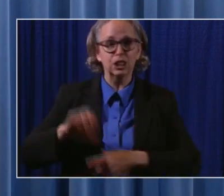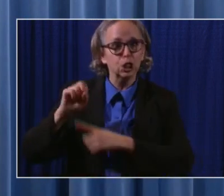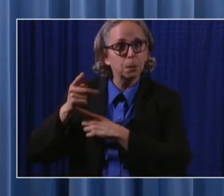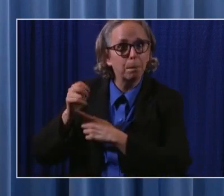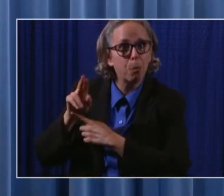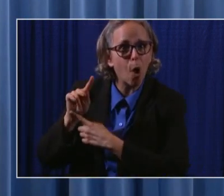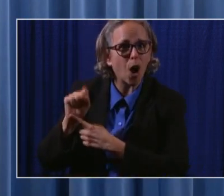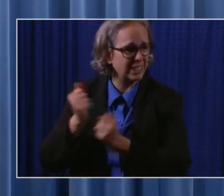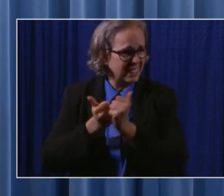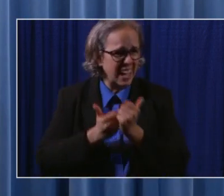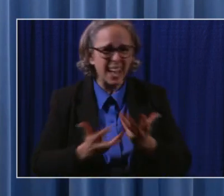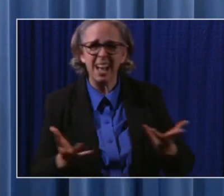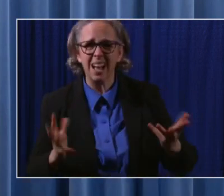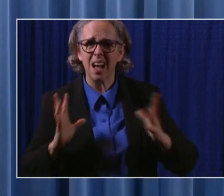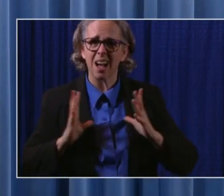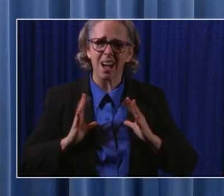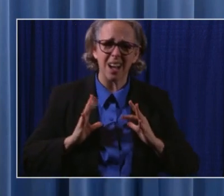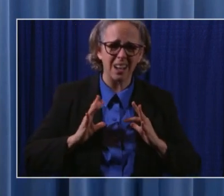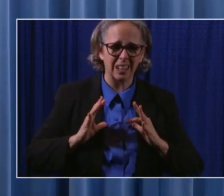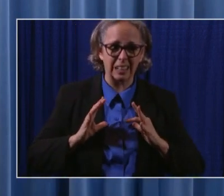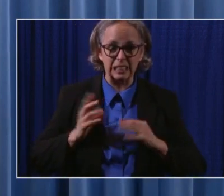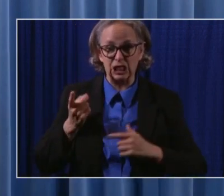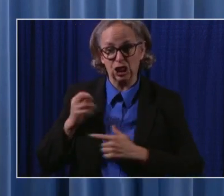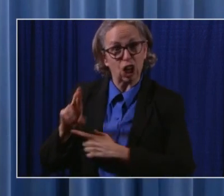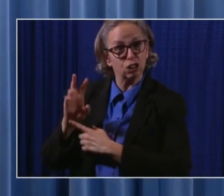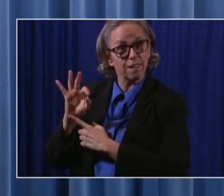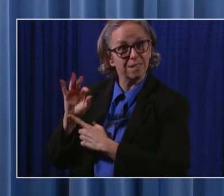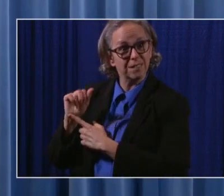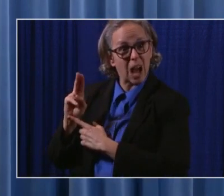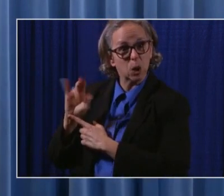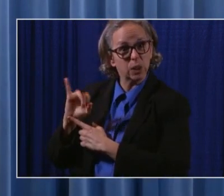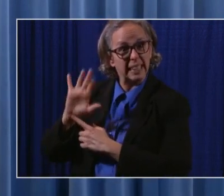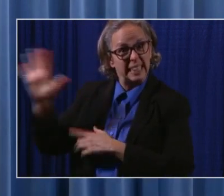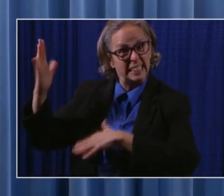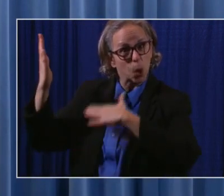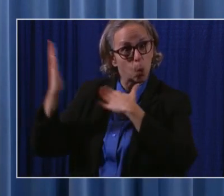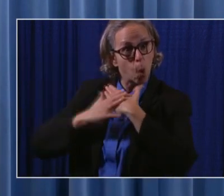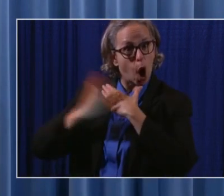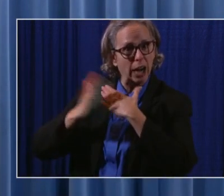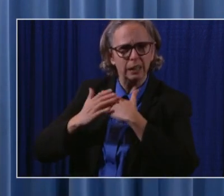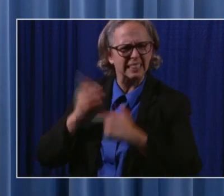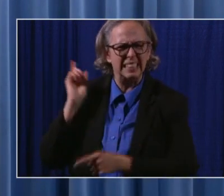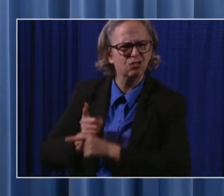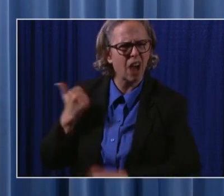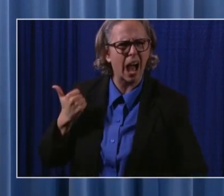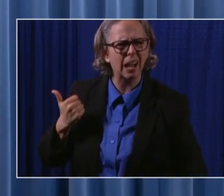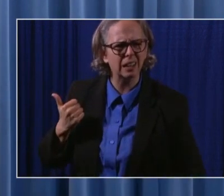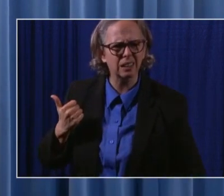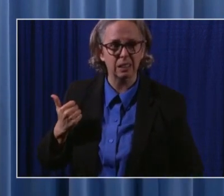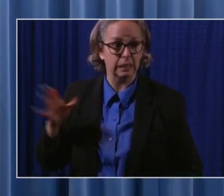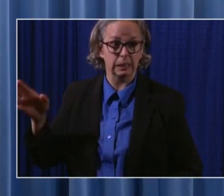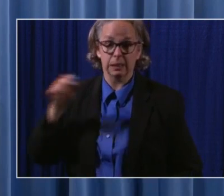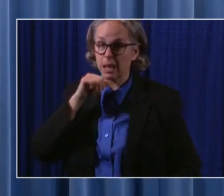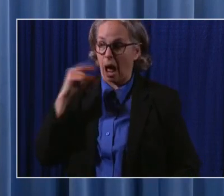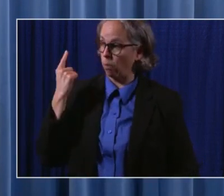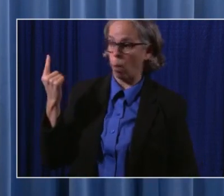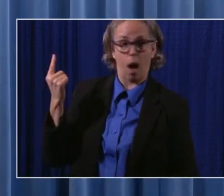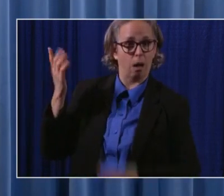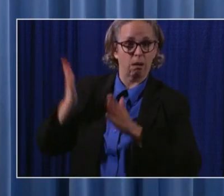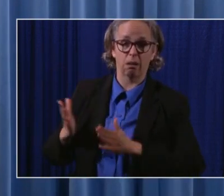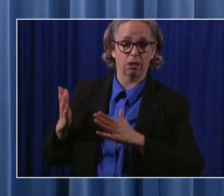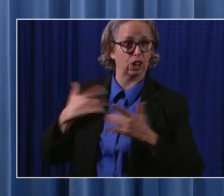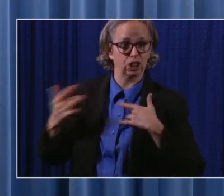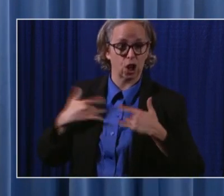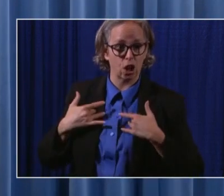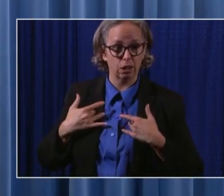is heeded. The warning is correct, and the doctor is not the only one that's saying that. Dr. Burke said the same thing as well